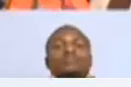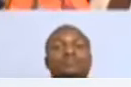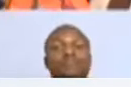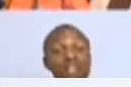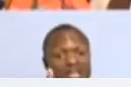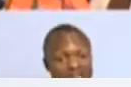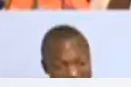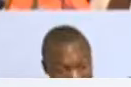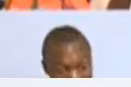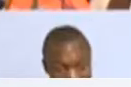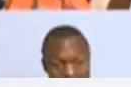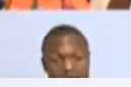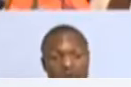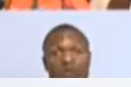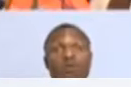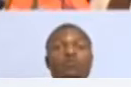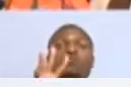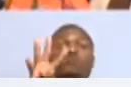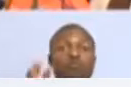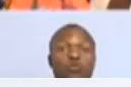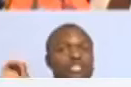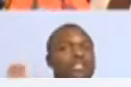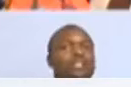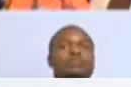area, a total of